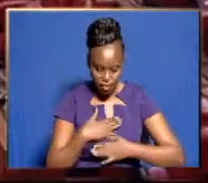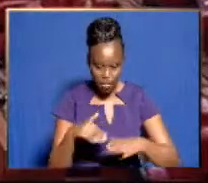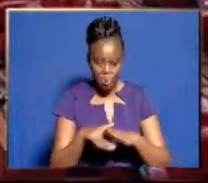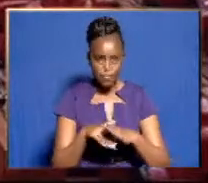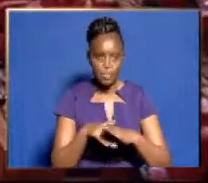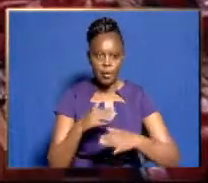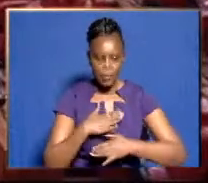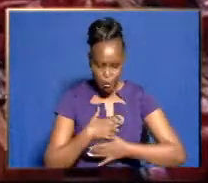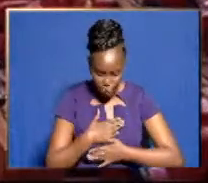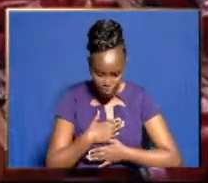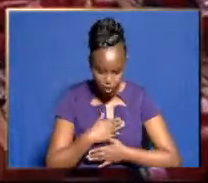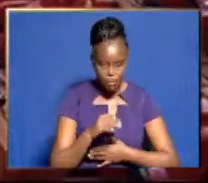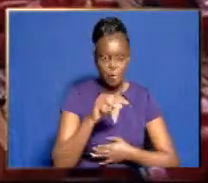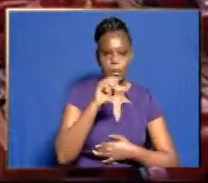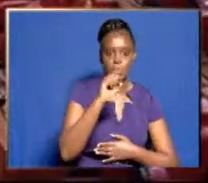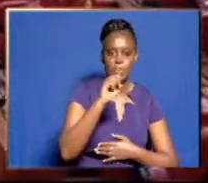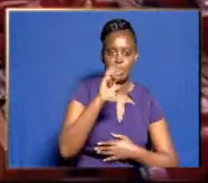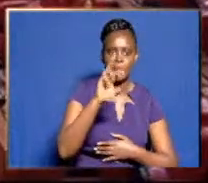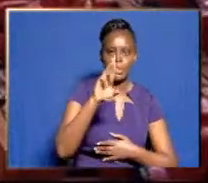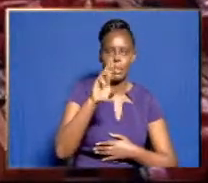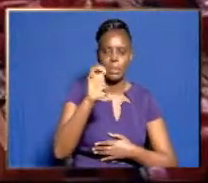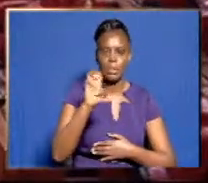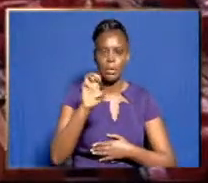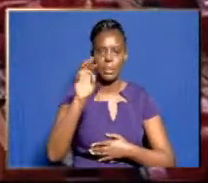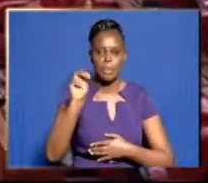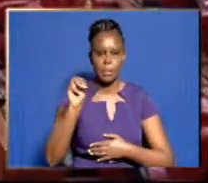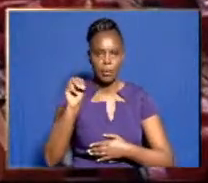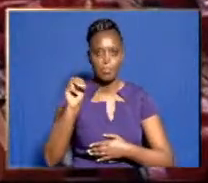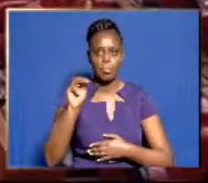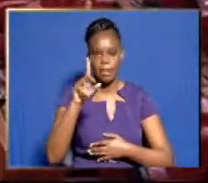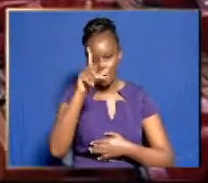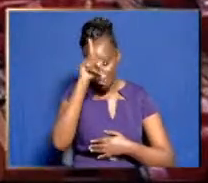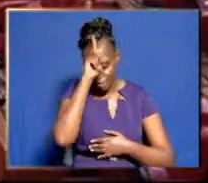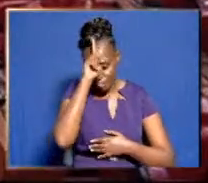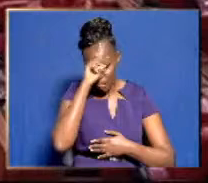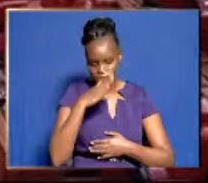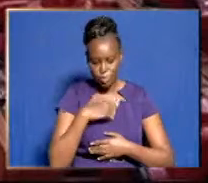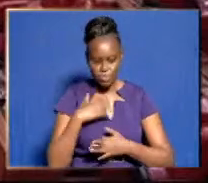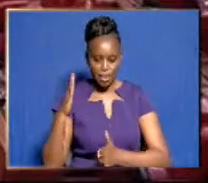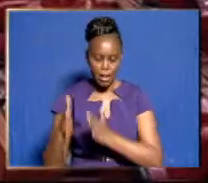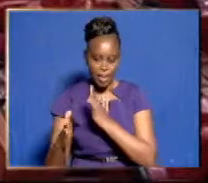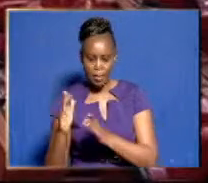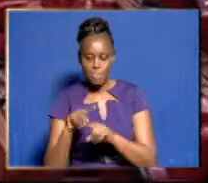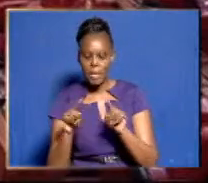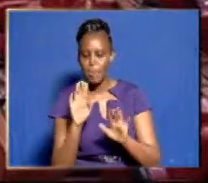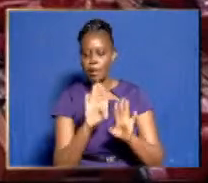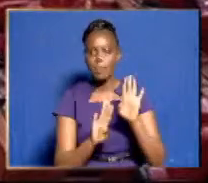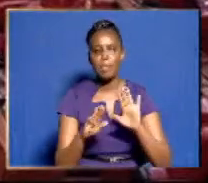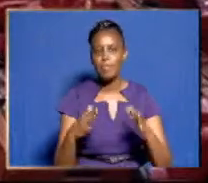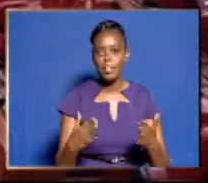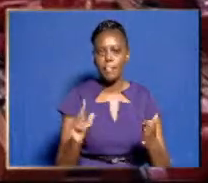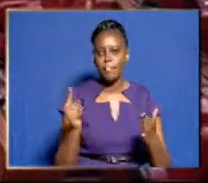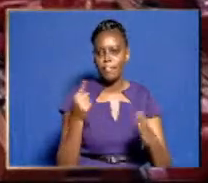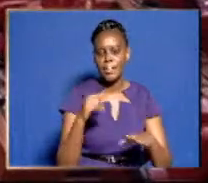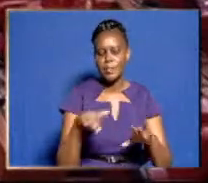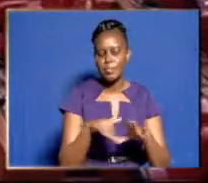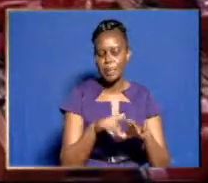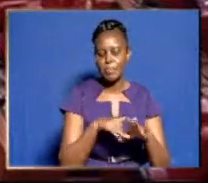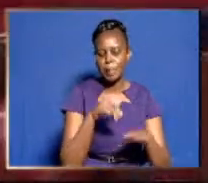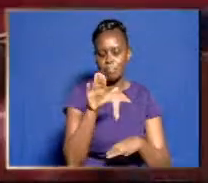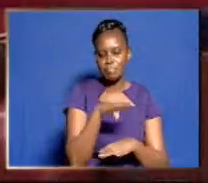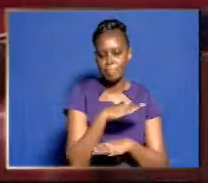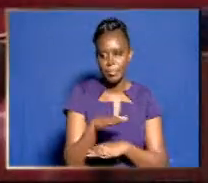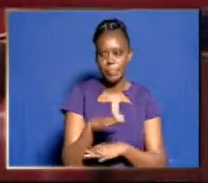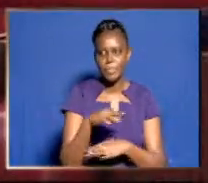Uko in the village, but he's now behaving like a first-time member of parliament. I